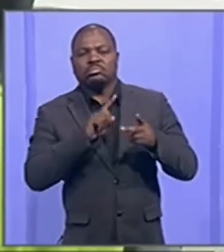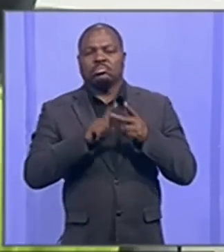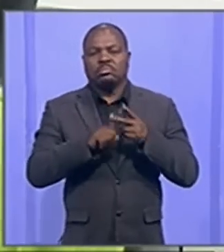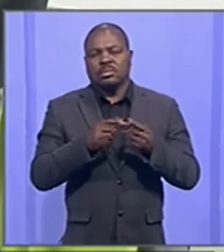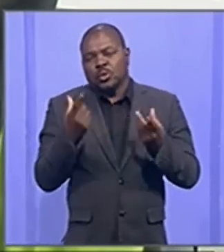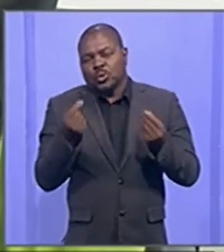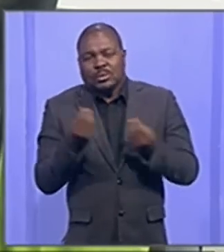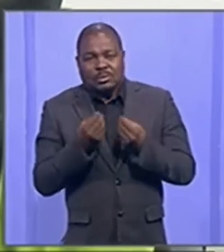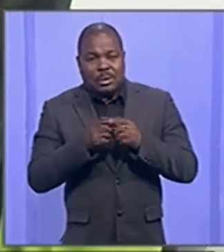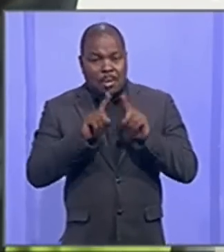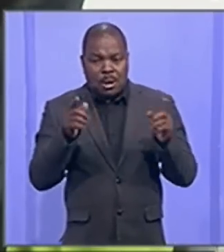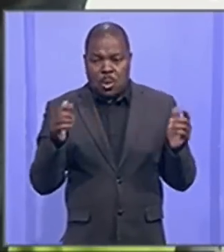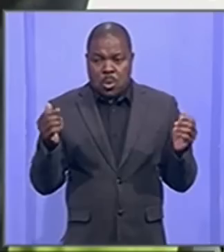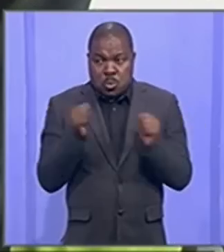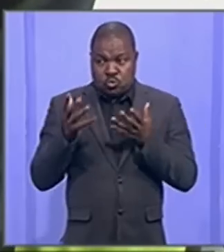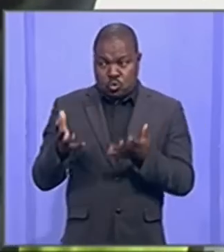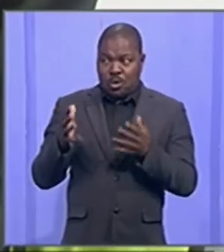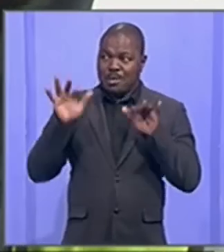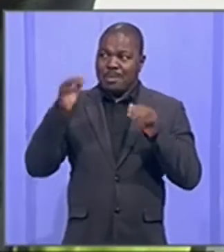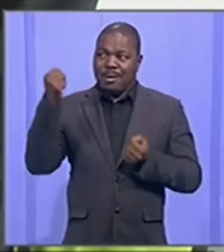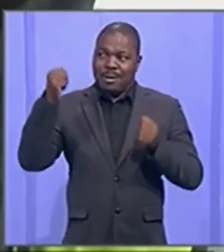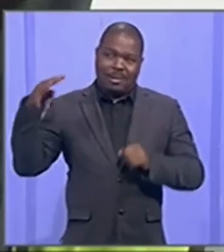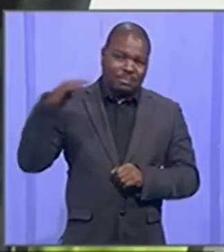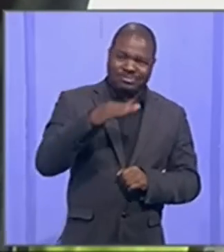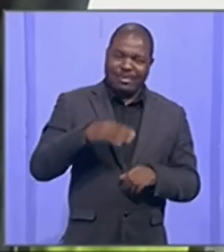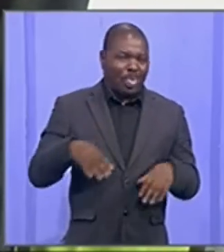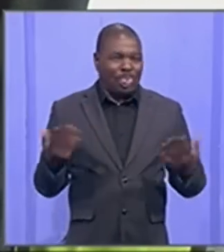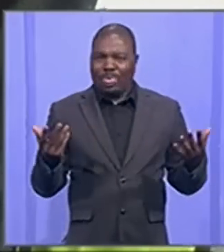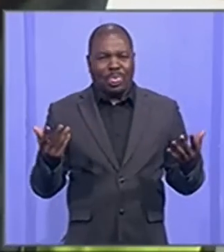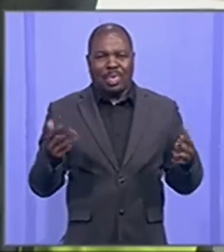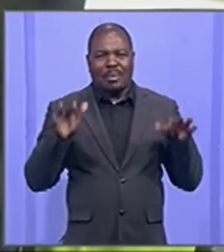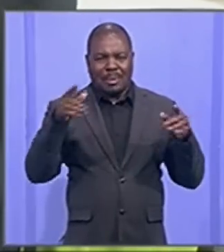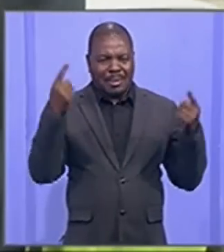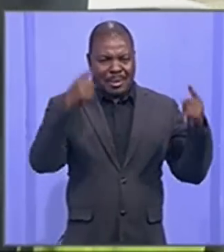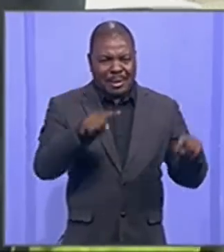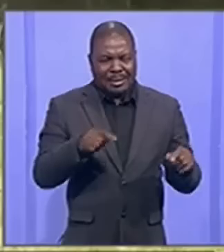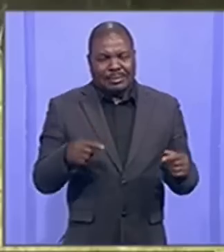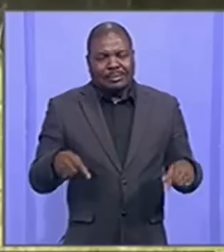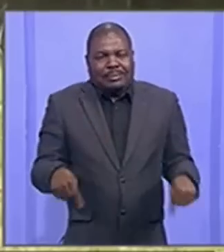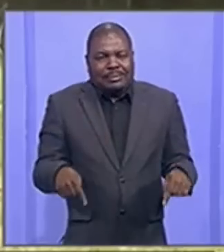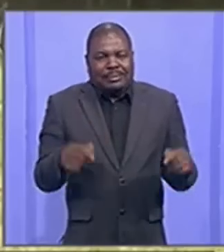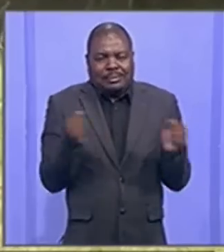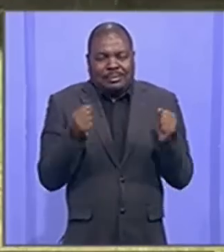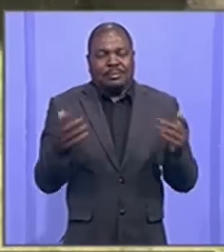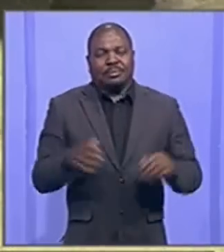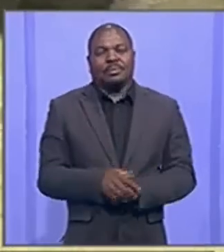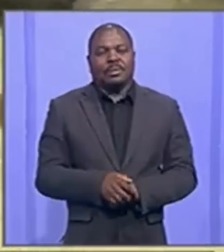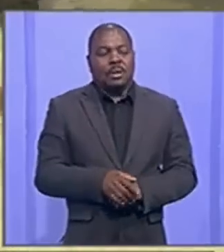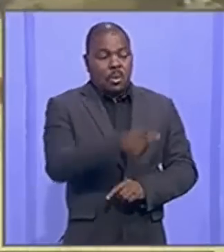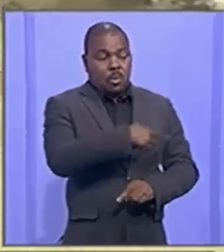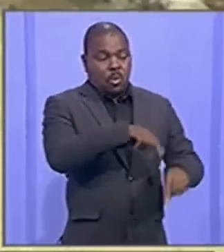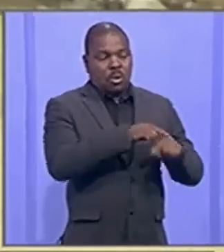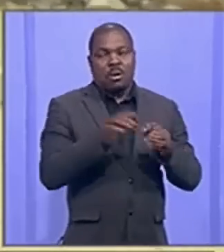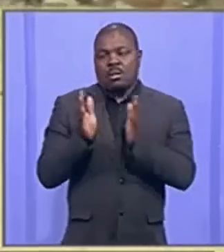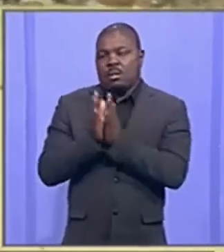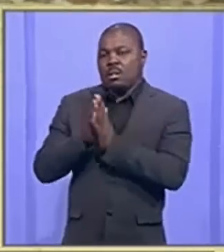us. So when it's cold like this, people they don't come even in town. People they are scared to come out of the car. Ba kgopela masepala